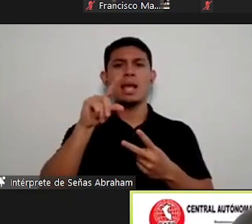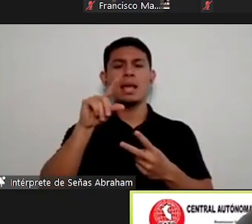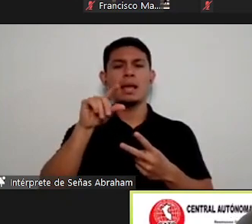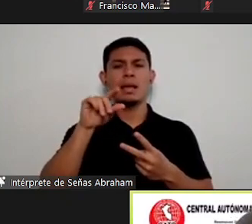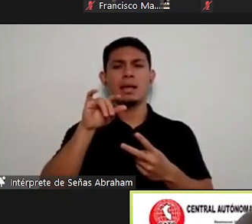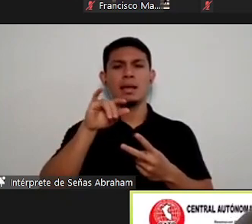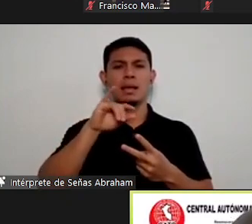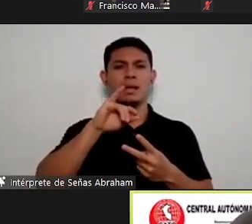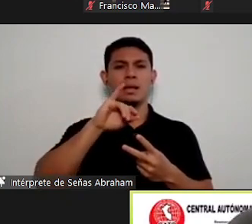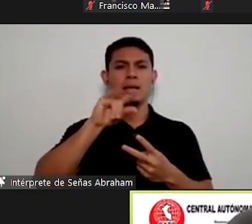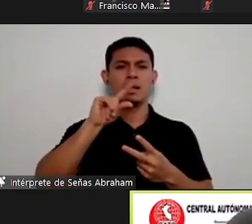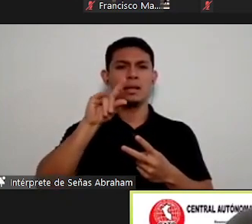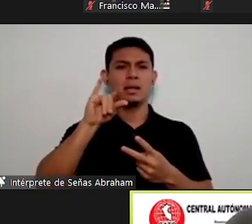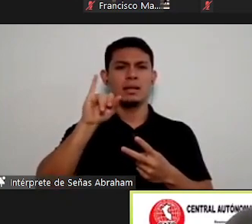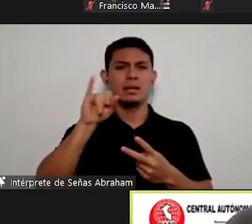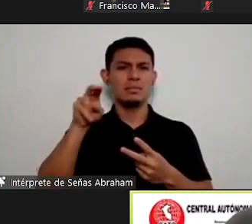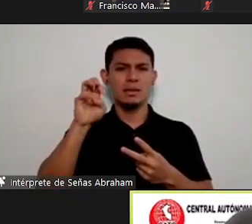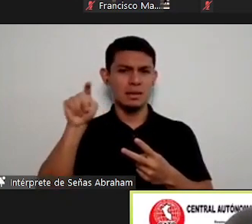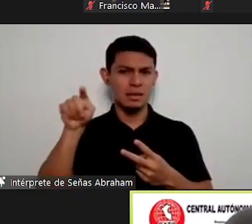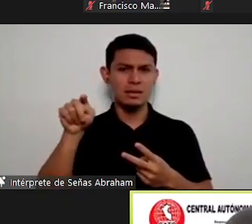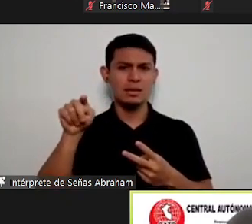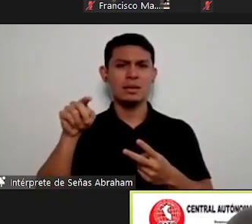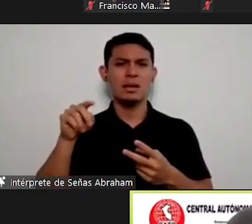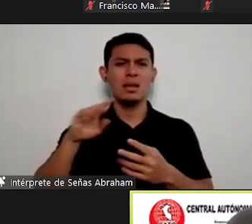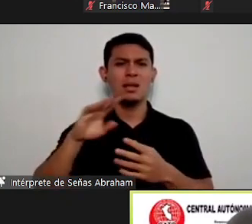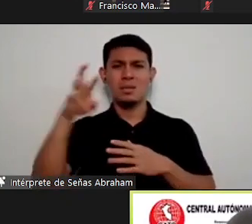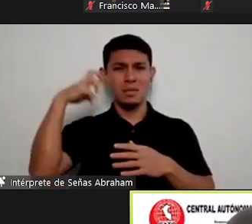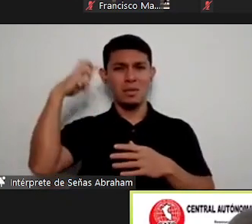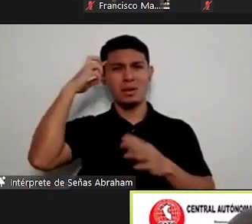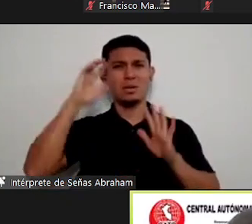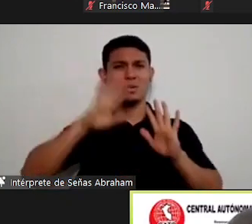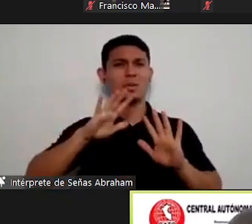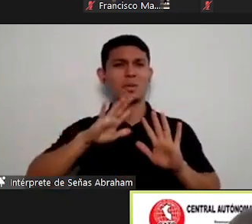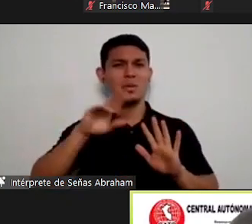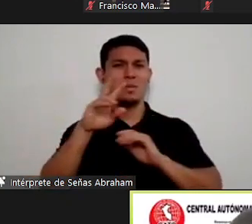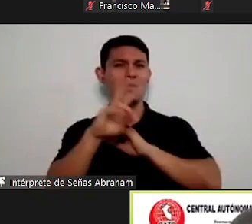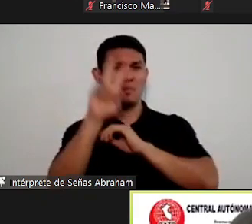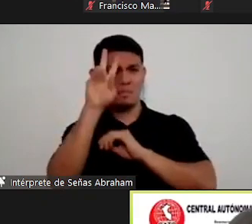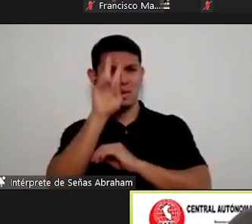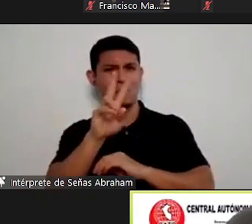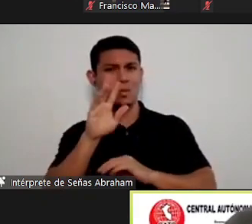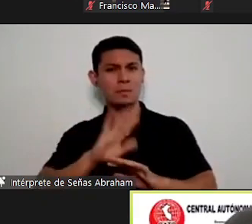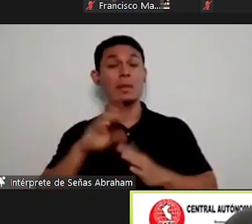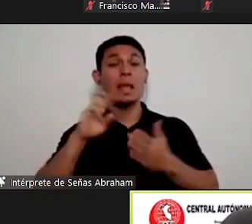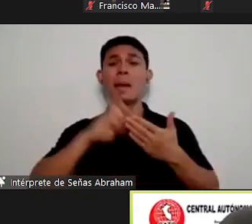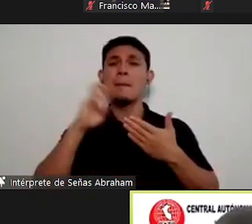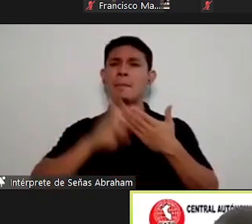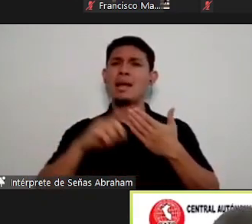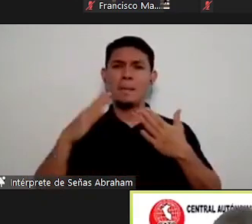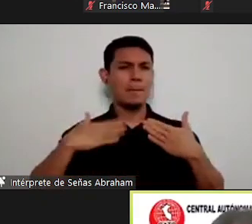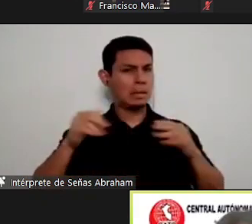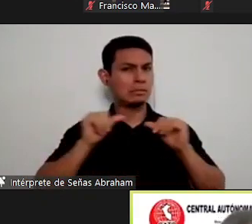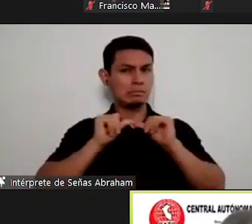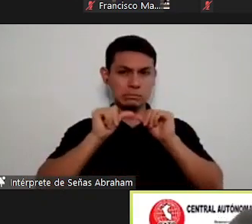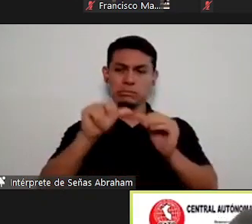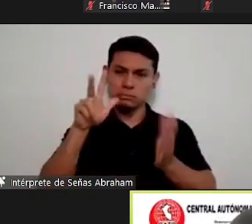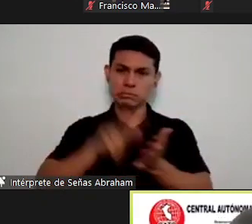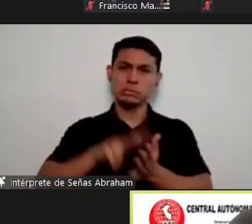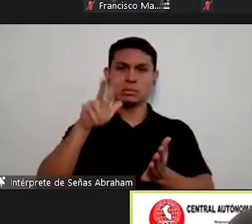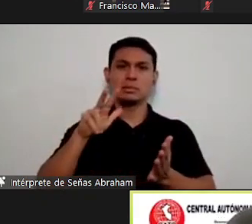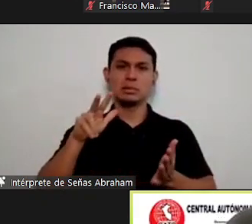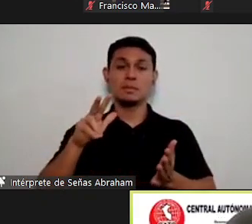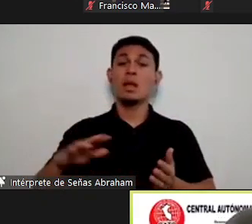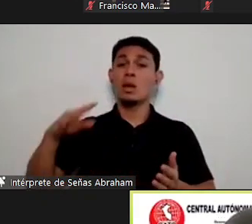ximena that despite the political conflicts that the country was going they're going this plan needs to